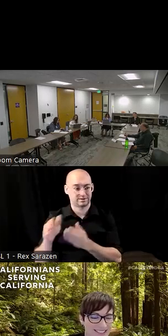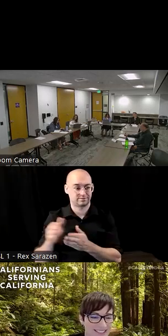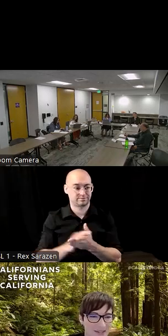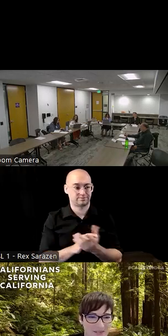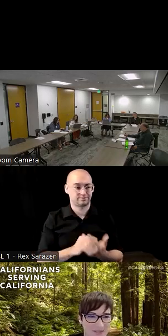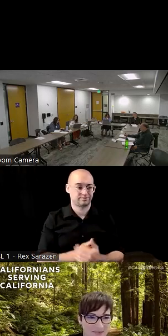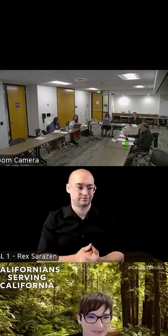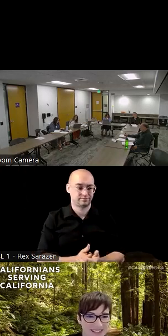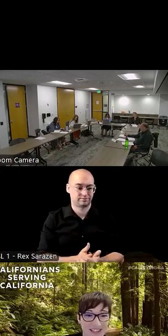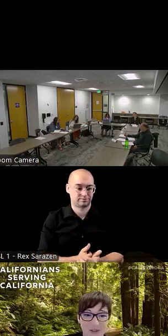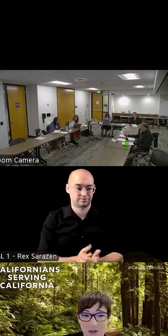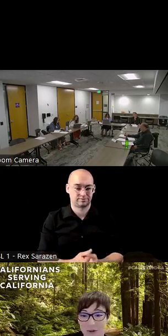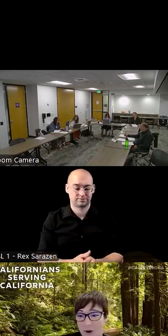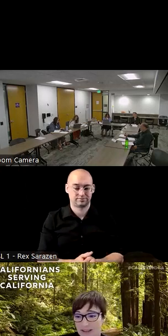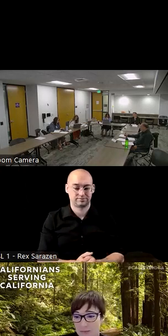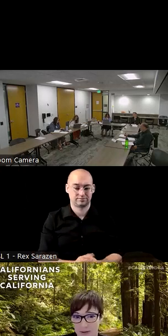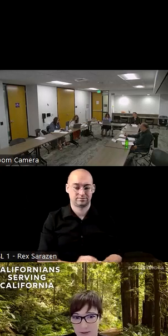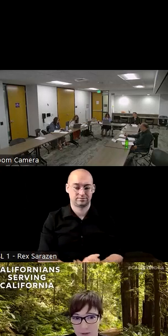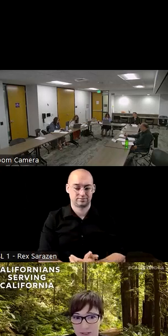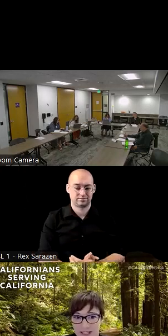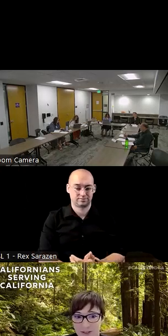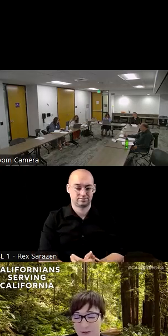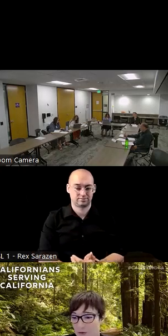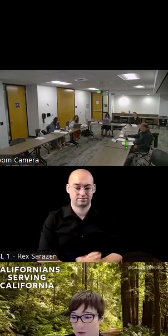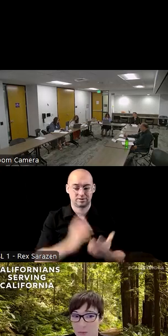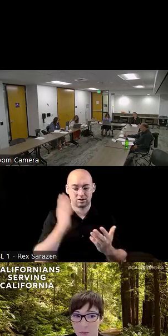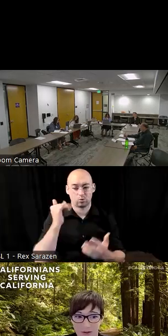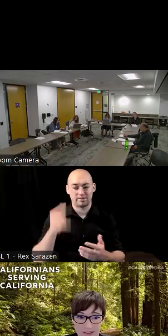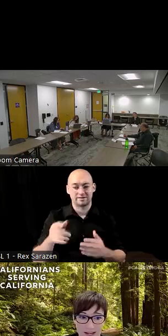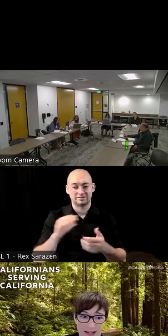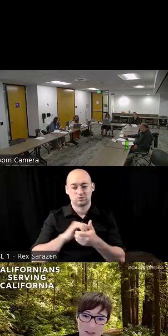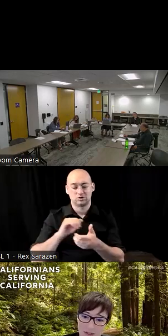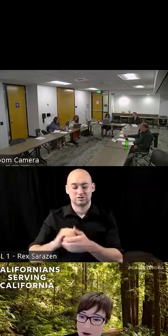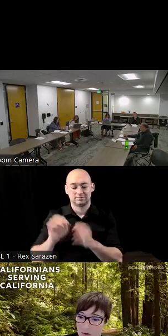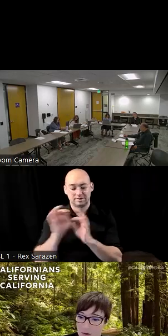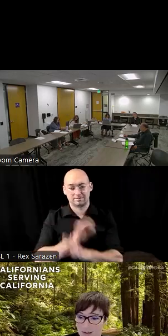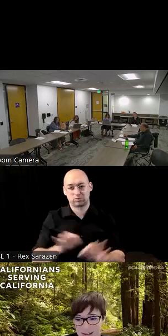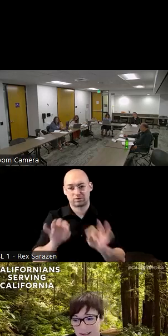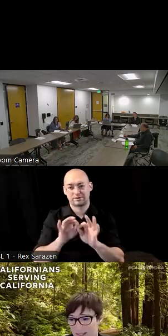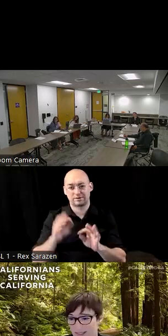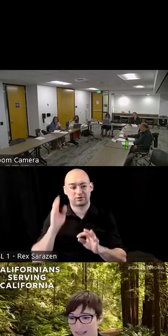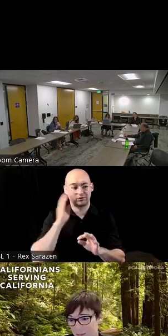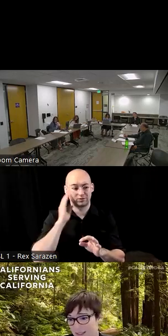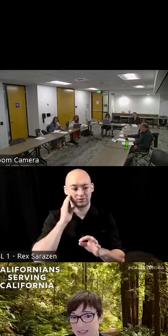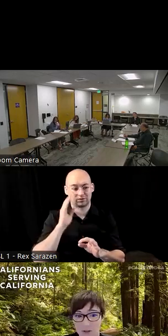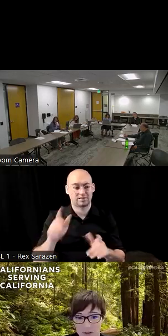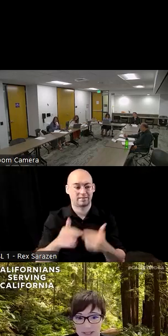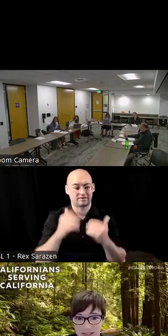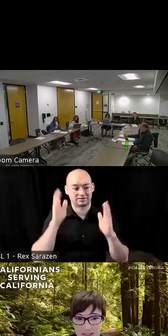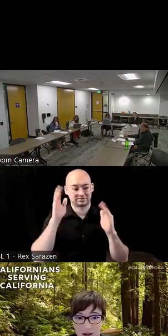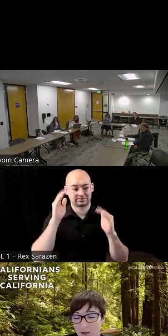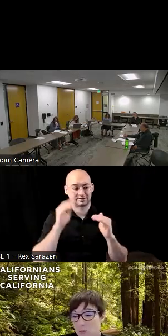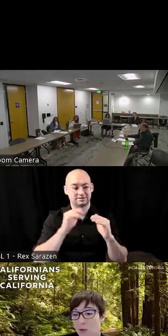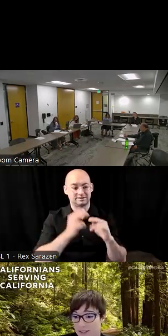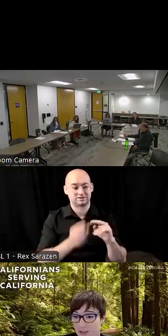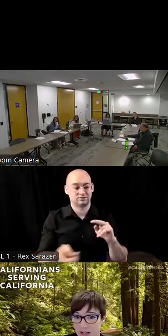please. So a little bit why this partnership and this grant are so important. As we know, as our life expectancy